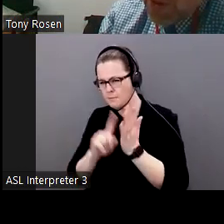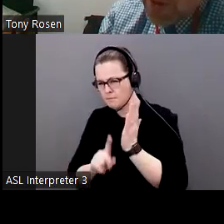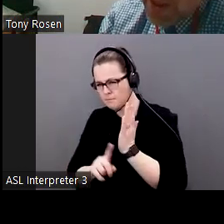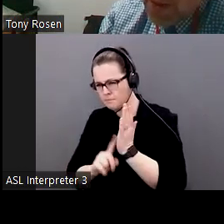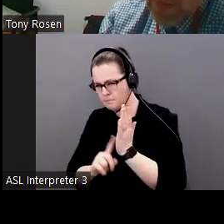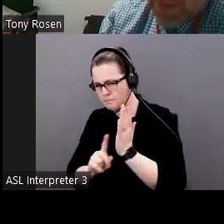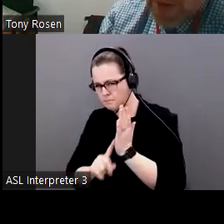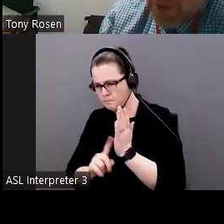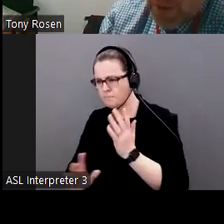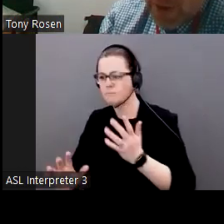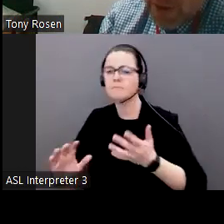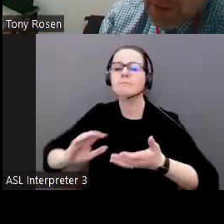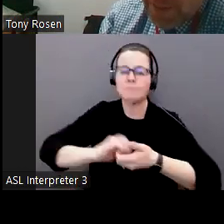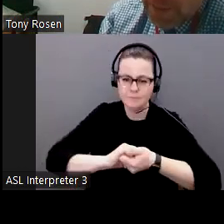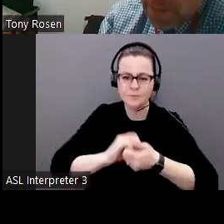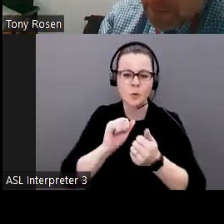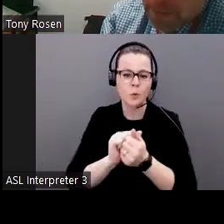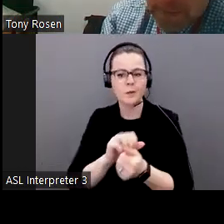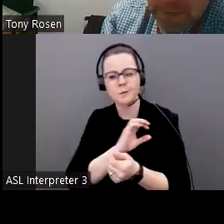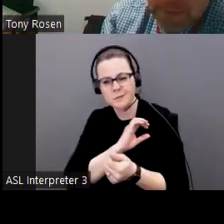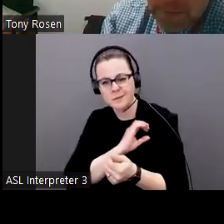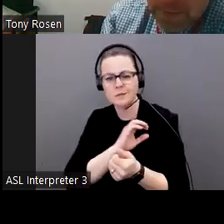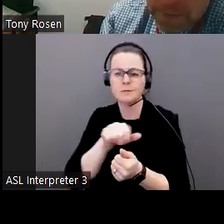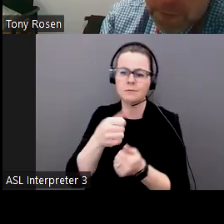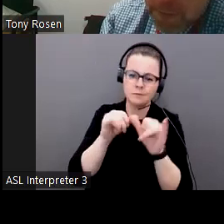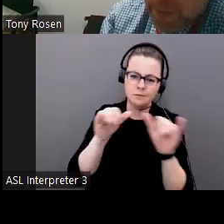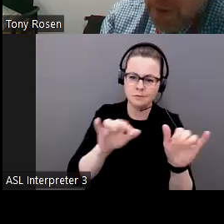working closely with the authorities.